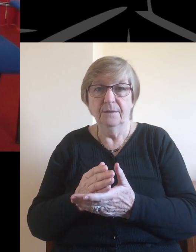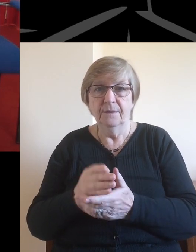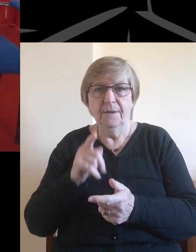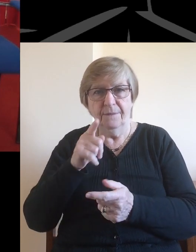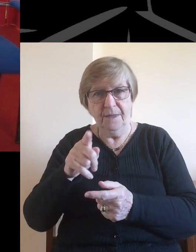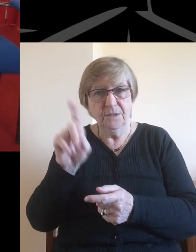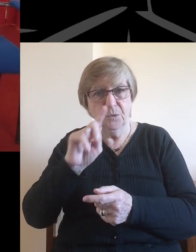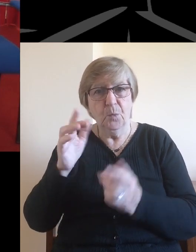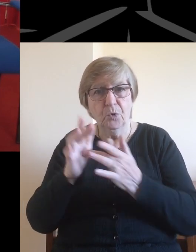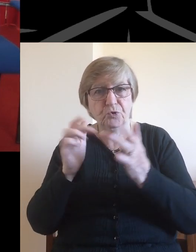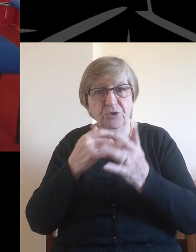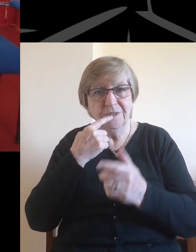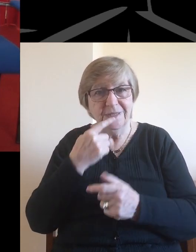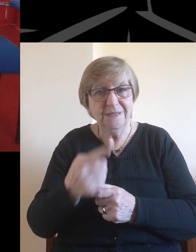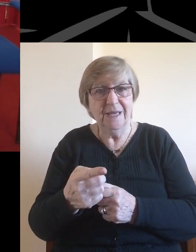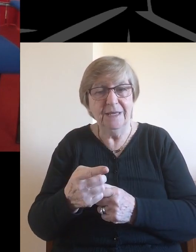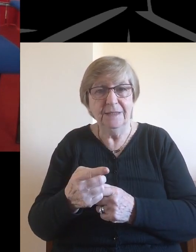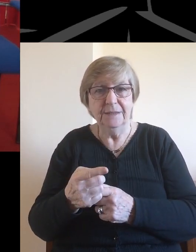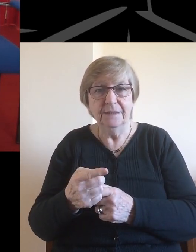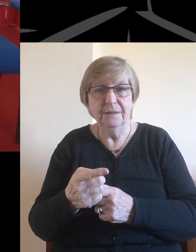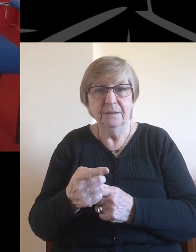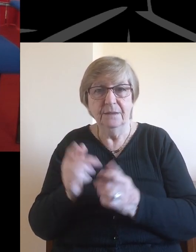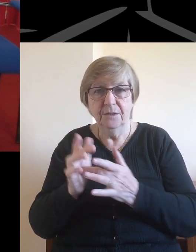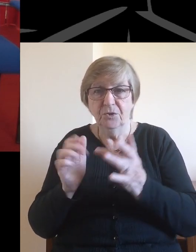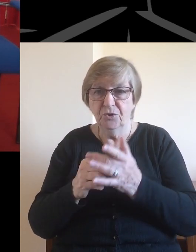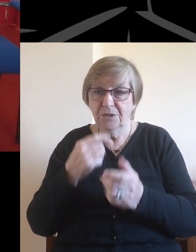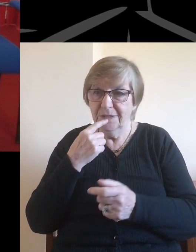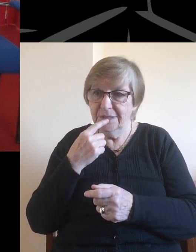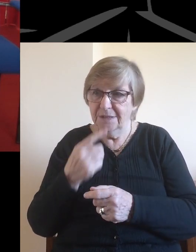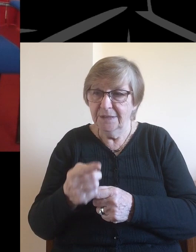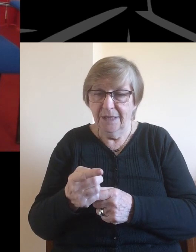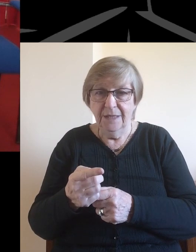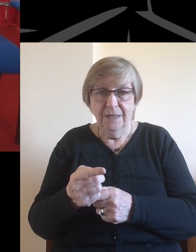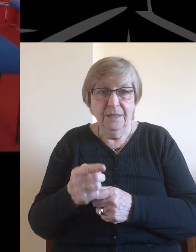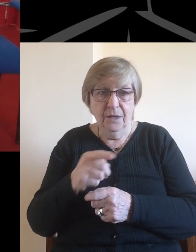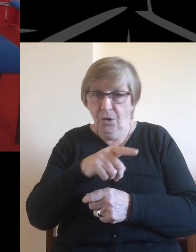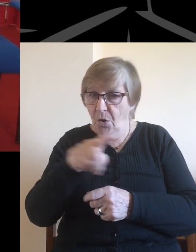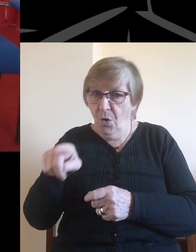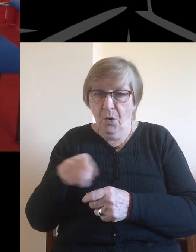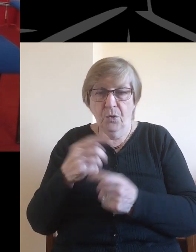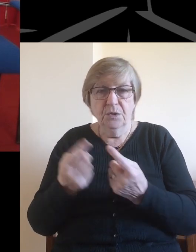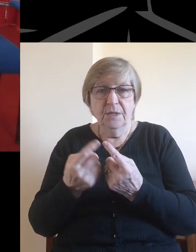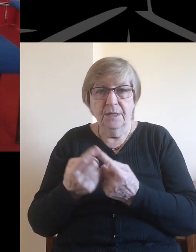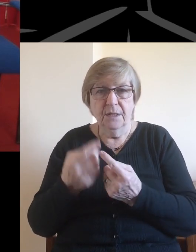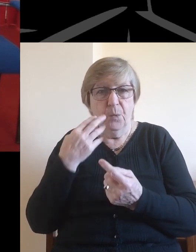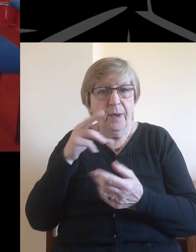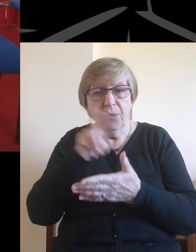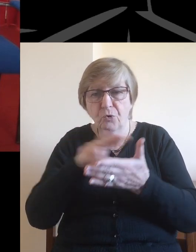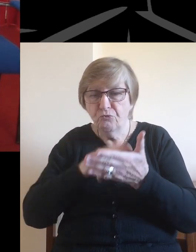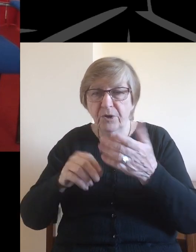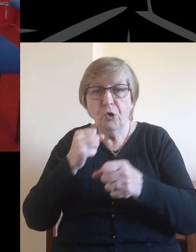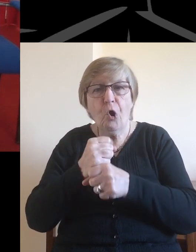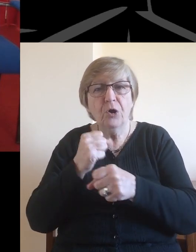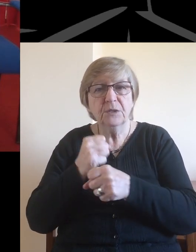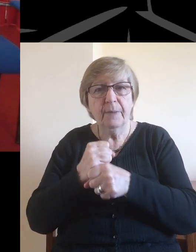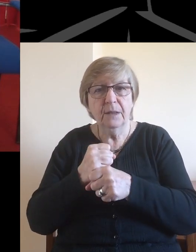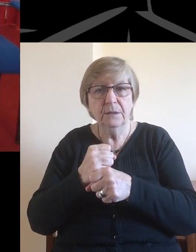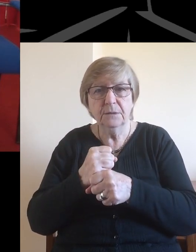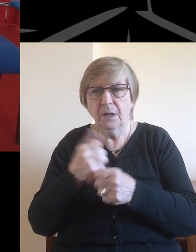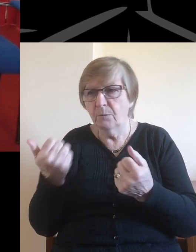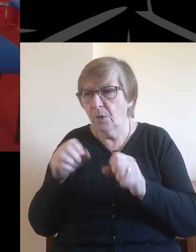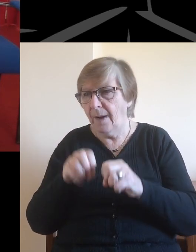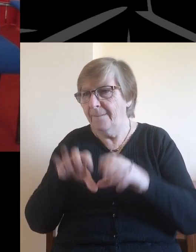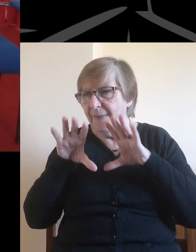And these are the claims that Jesus made. And as we read through the Gospels, we see many splendid things that he did,